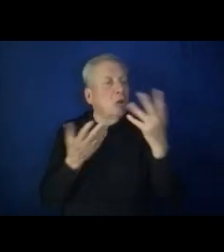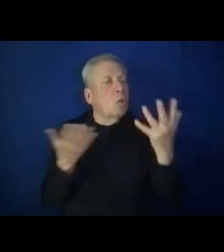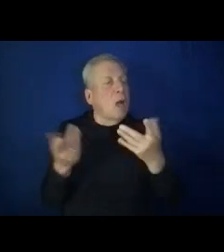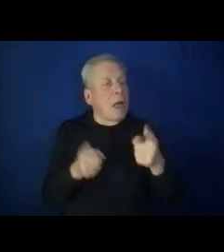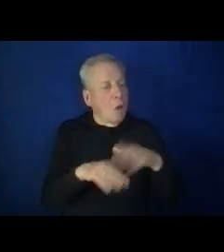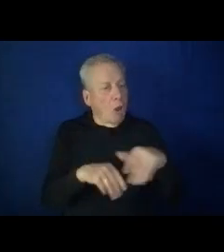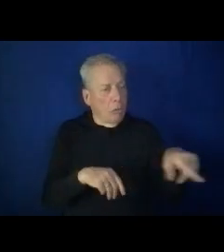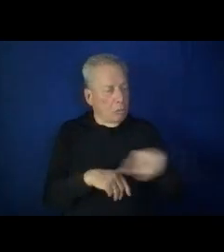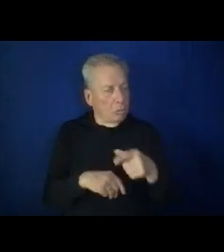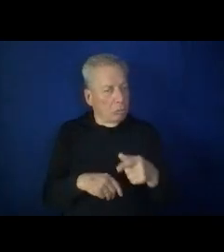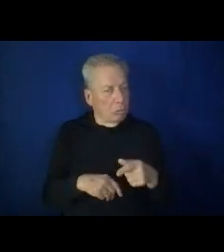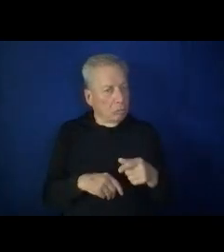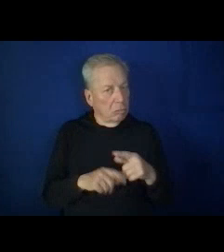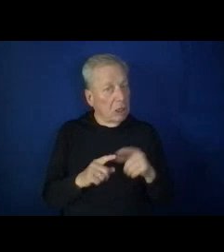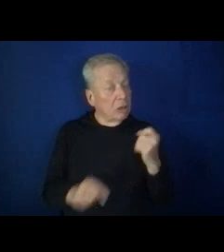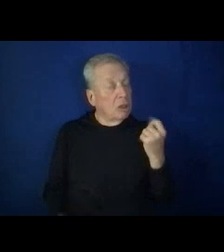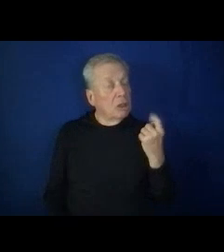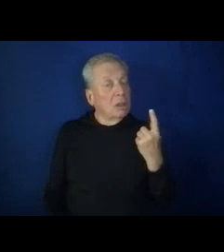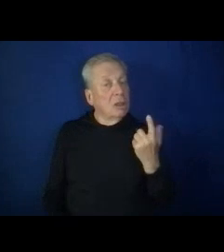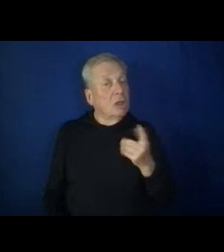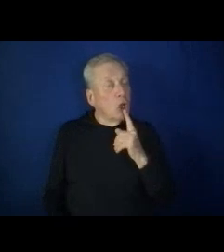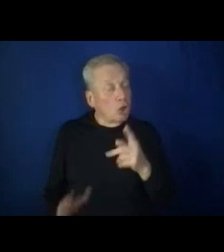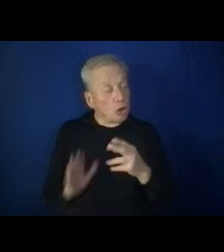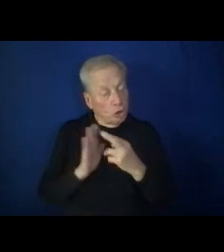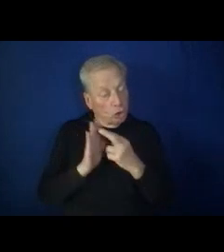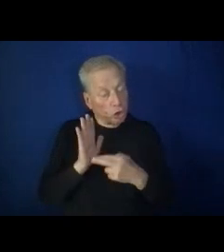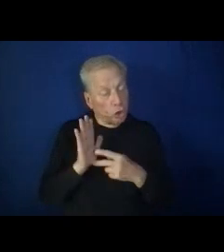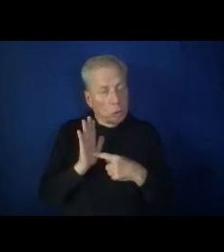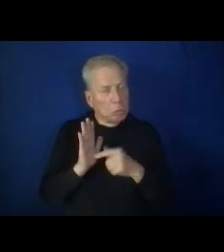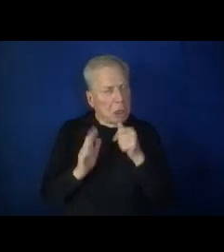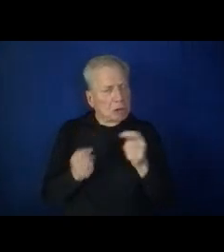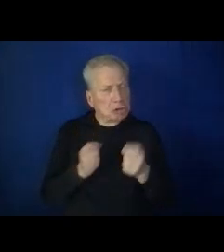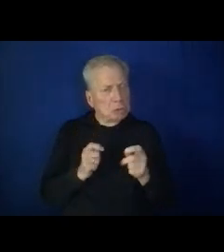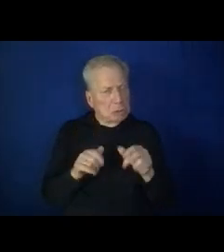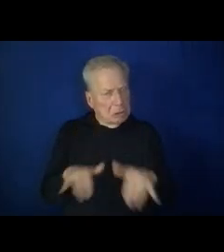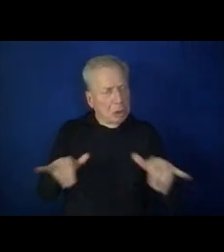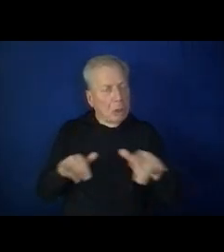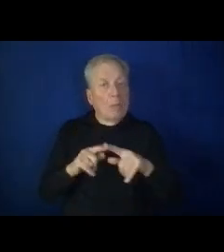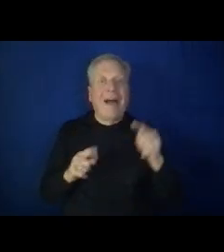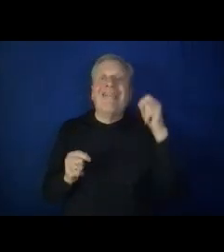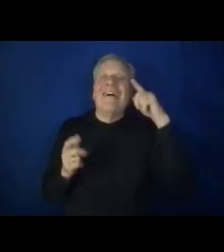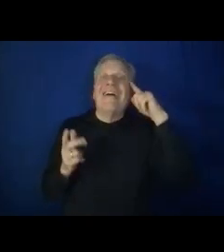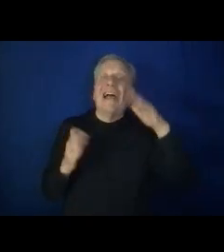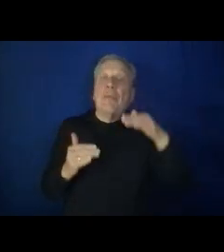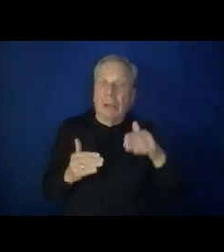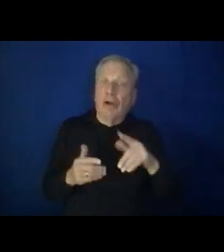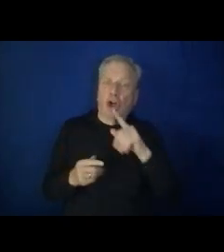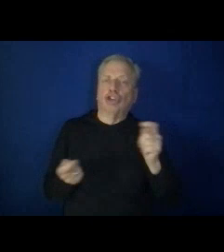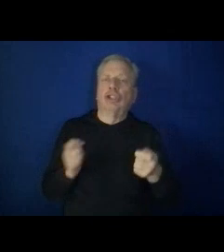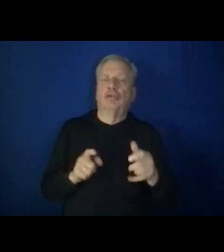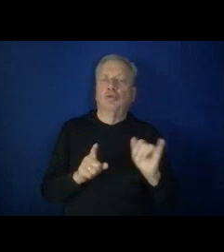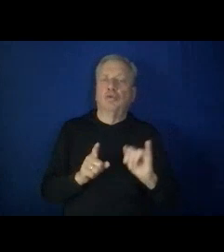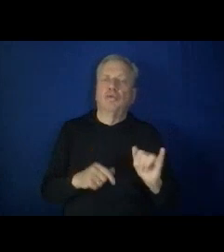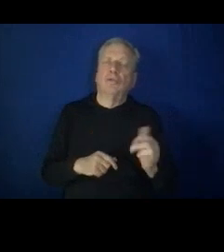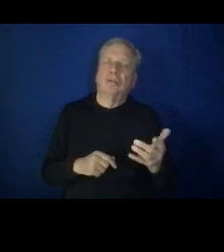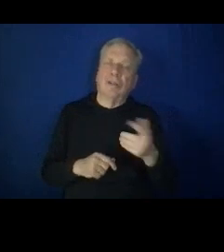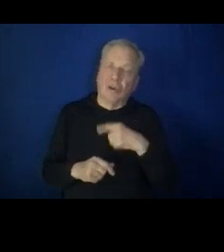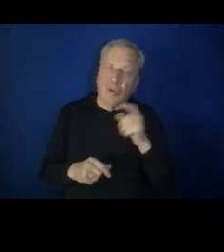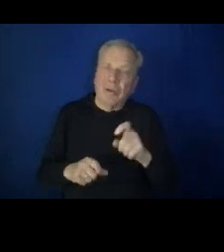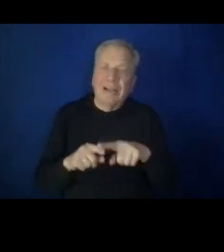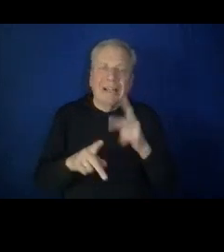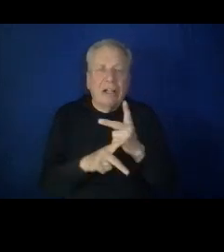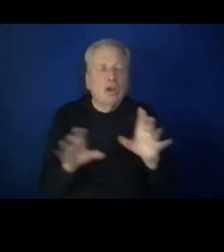But in short, the rules are not changing, and therefore the expectations aren't changing. We're working to kind of do what